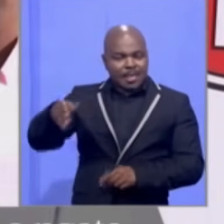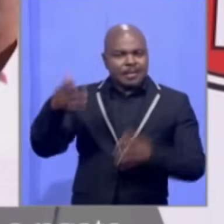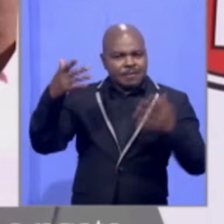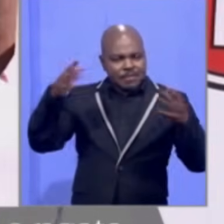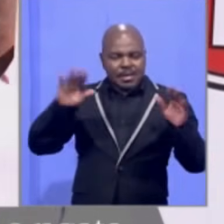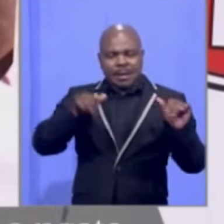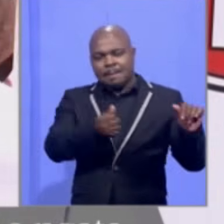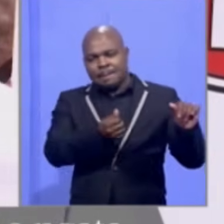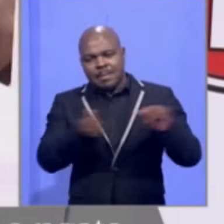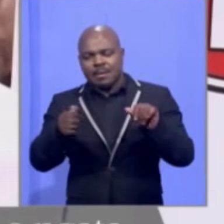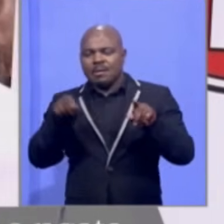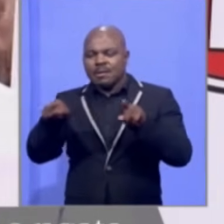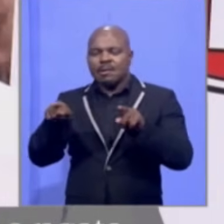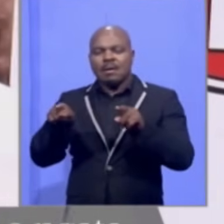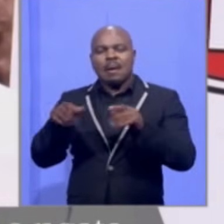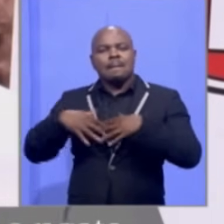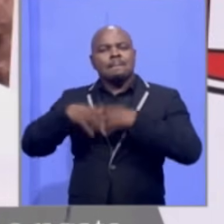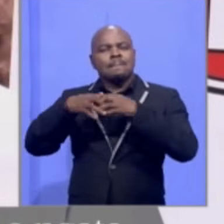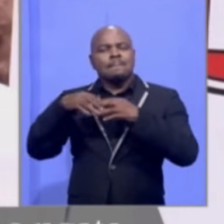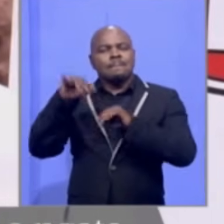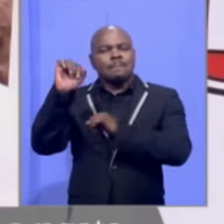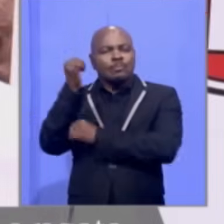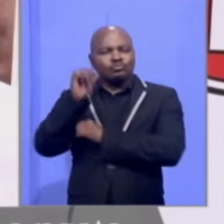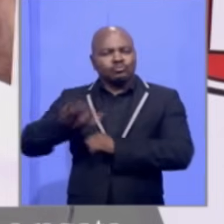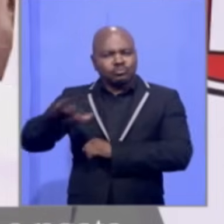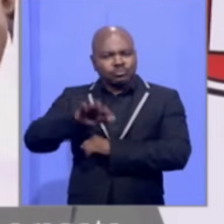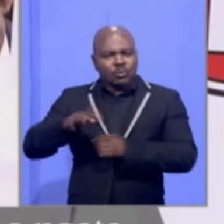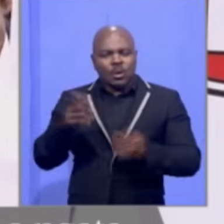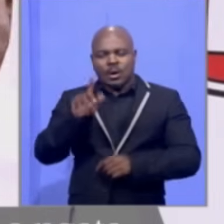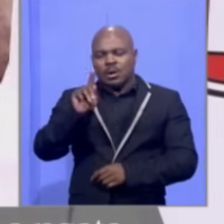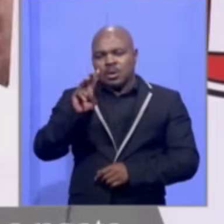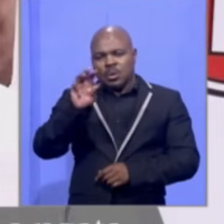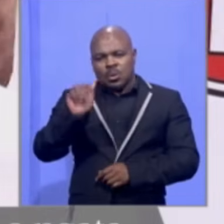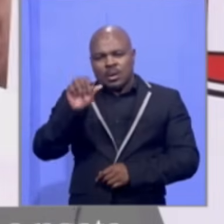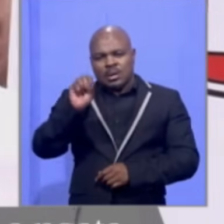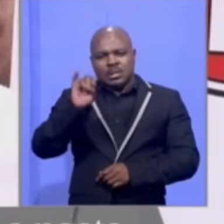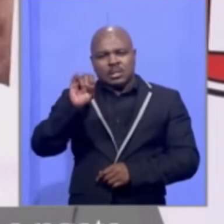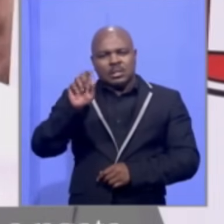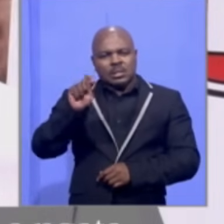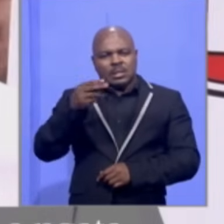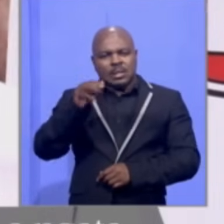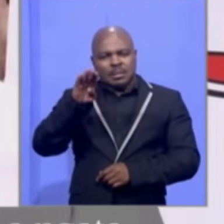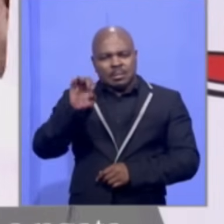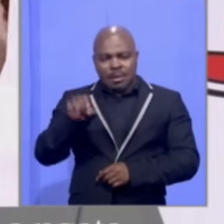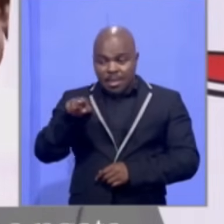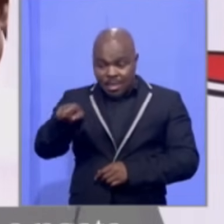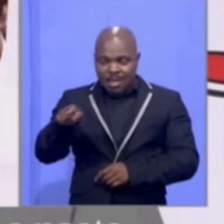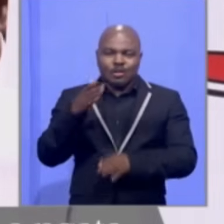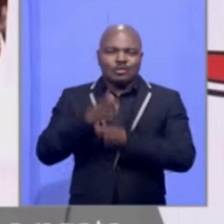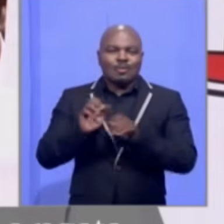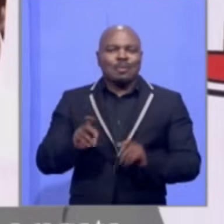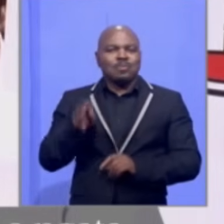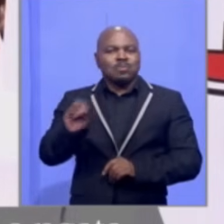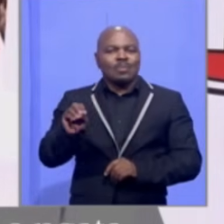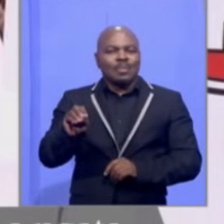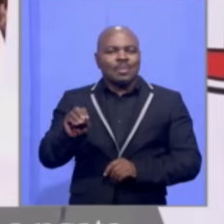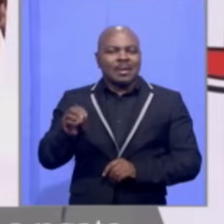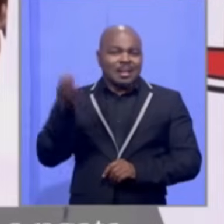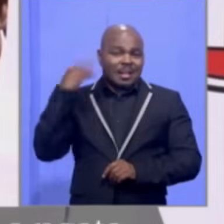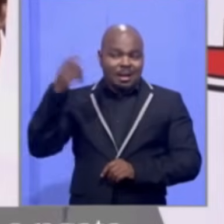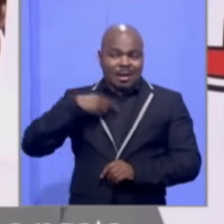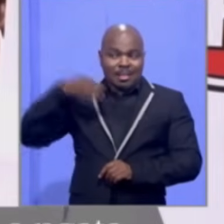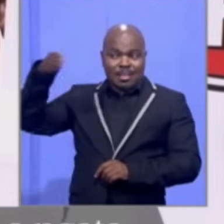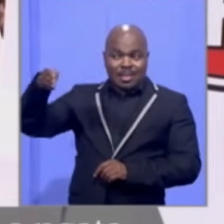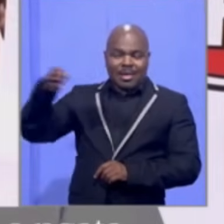industries at Wastebe that provided job opportunities to our people while we were governing